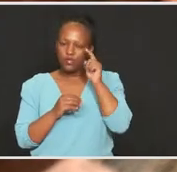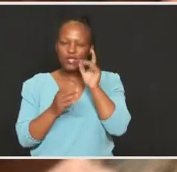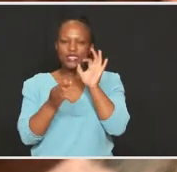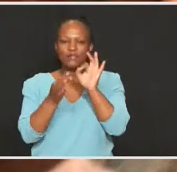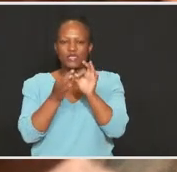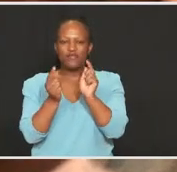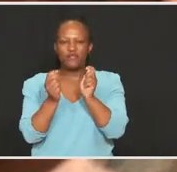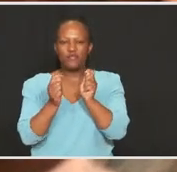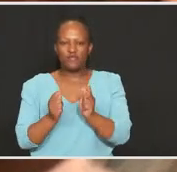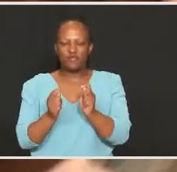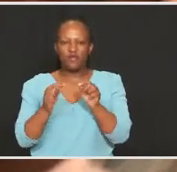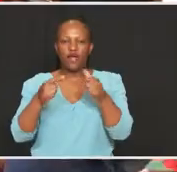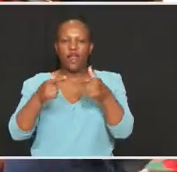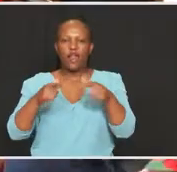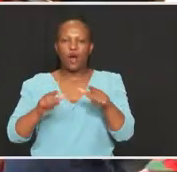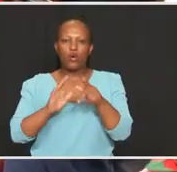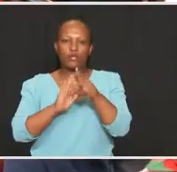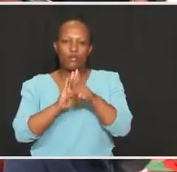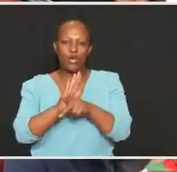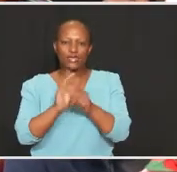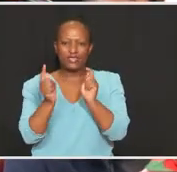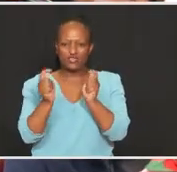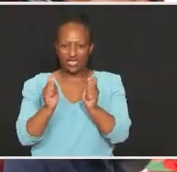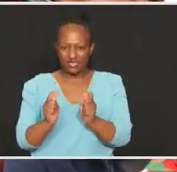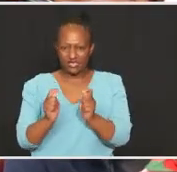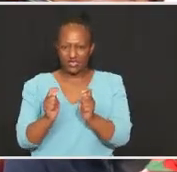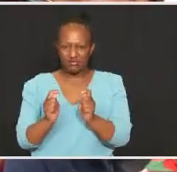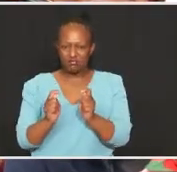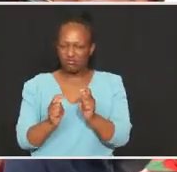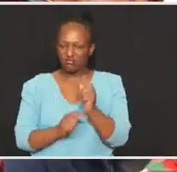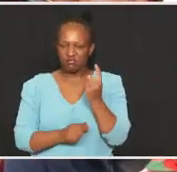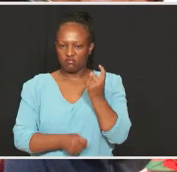pertaining to language policy changes